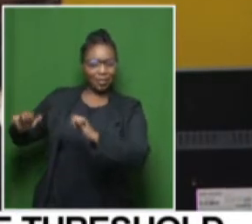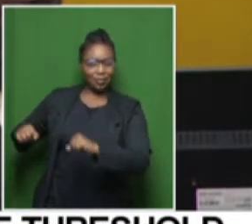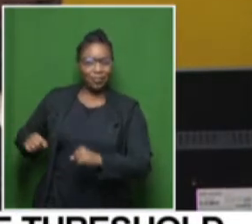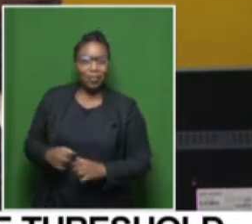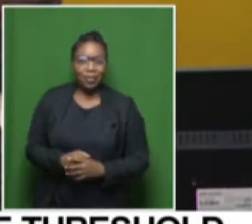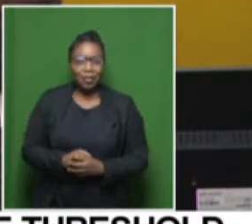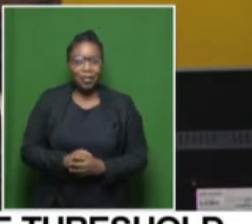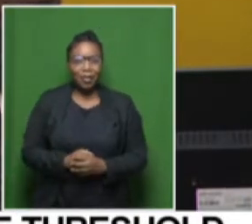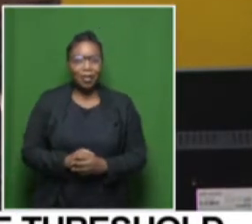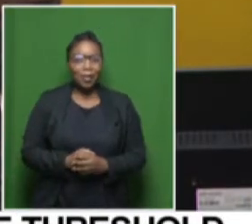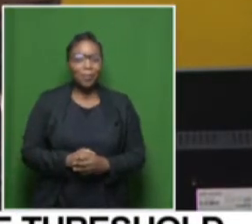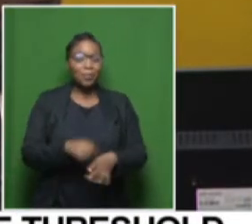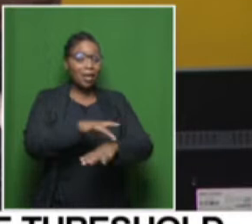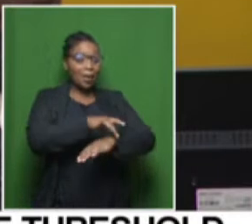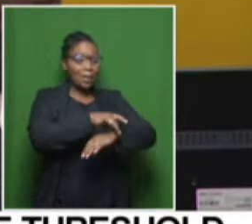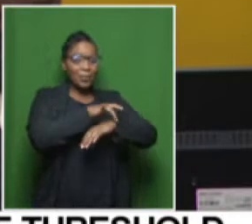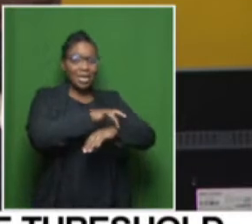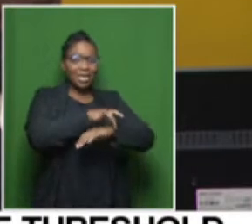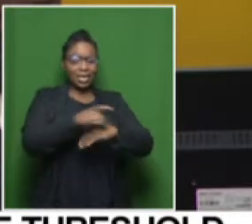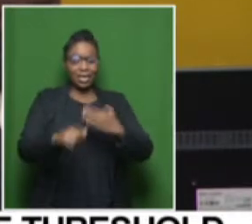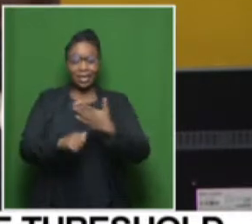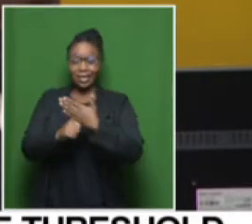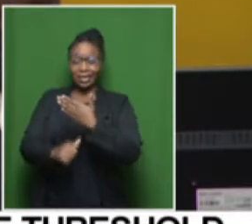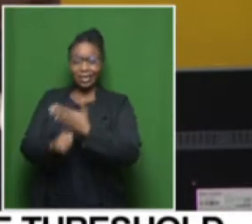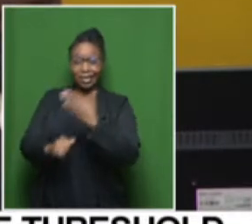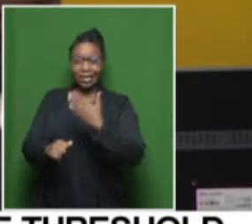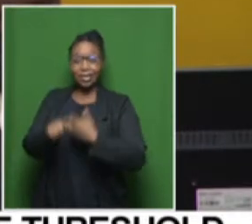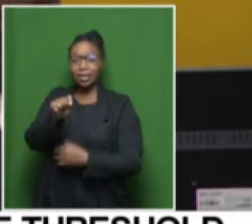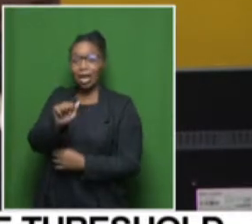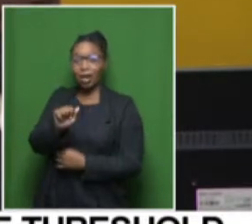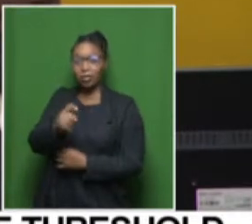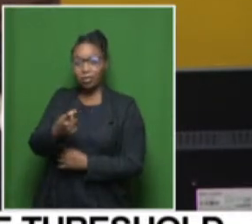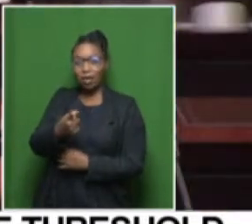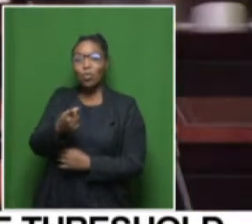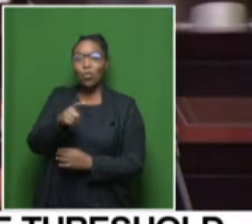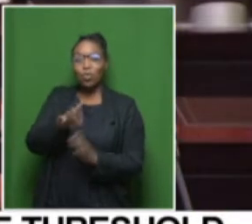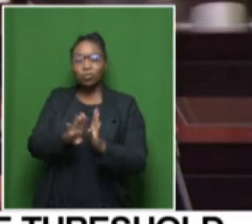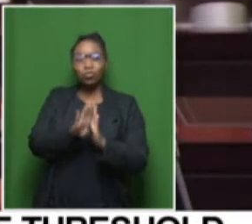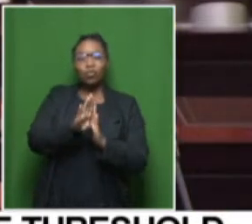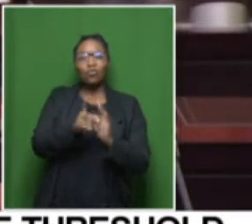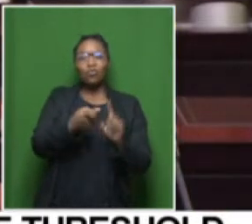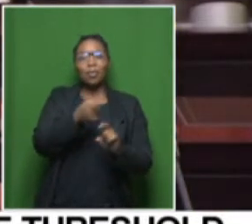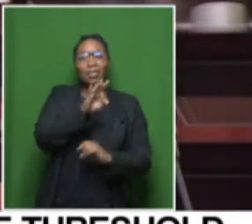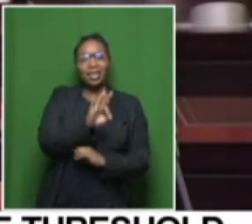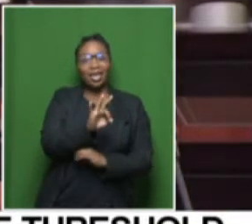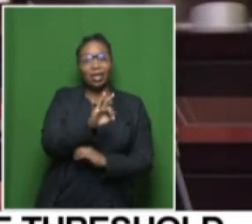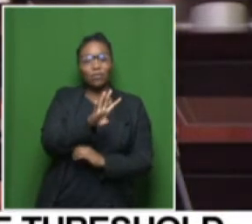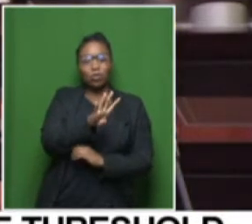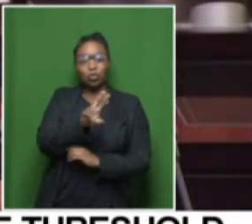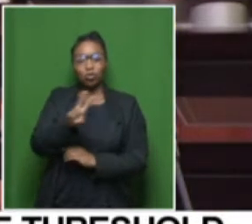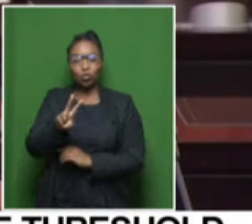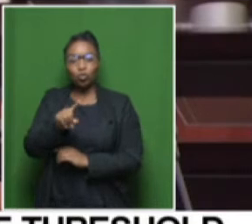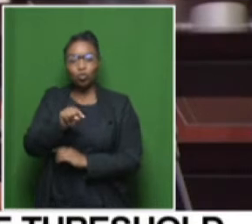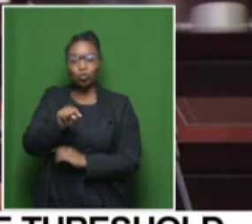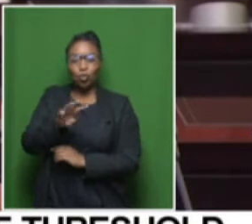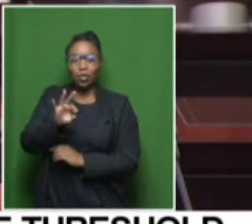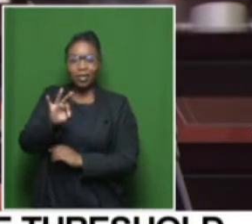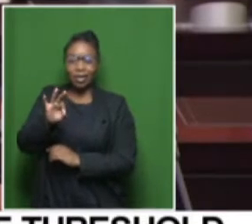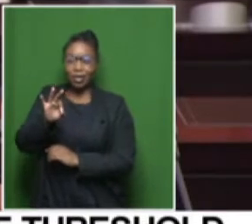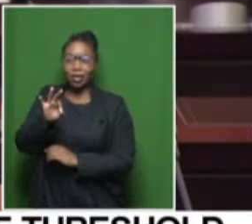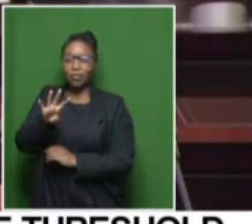Medical tax credits will increase from 332 to 347 rand per month for first two